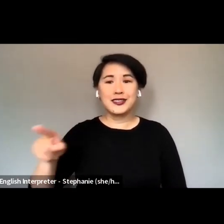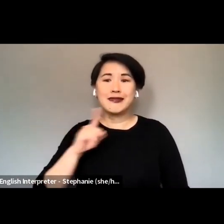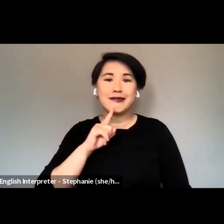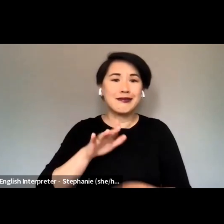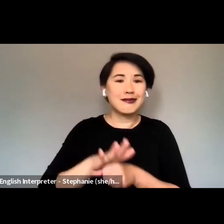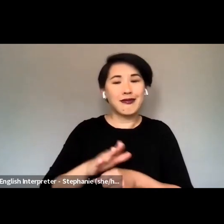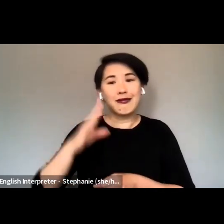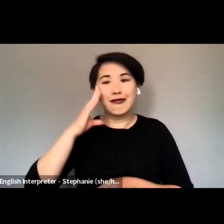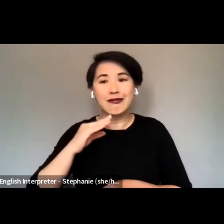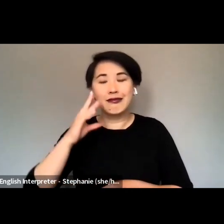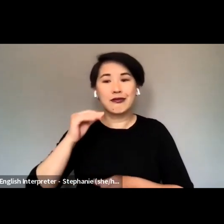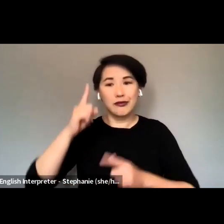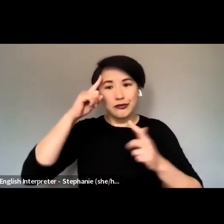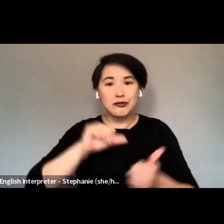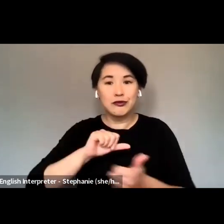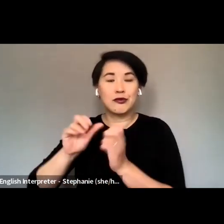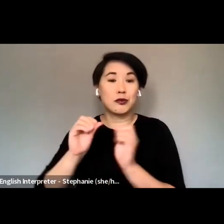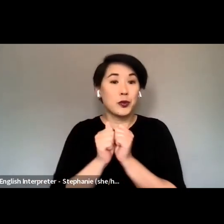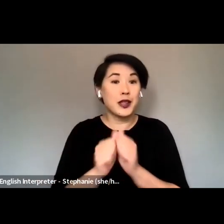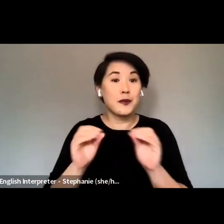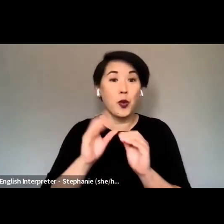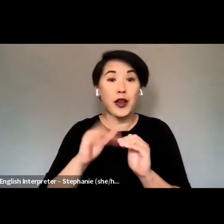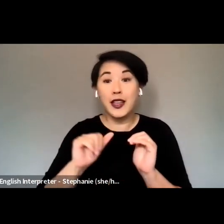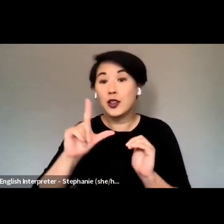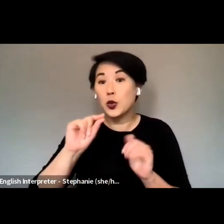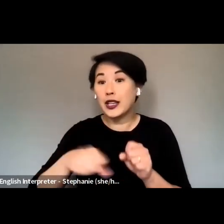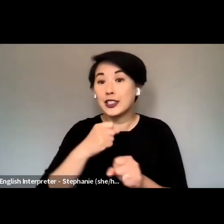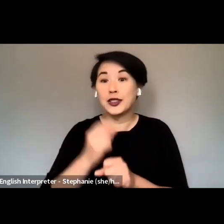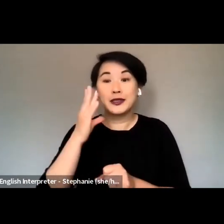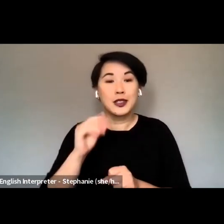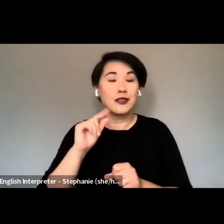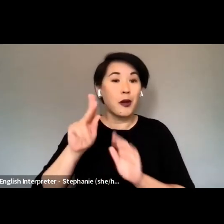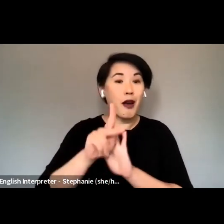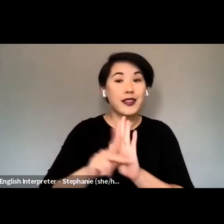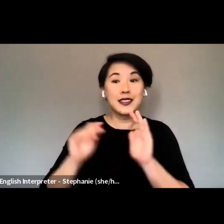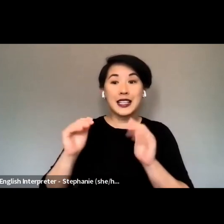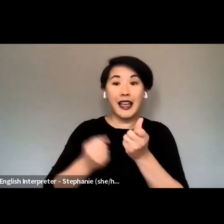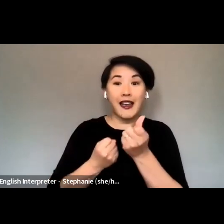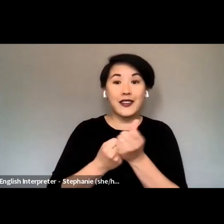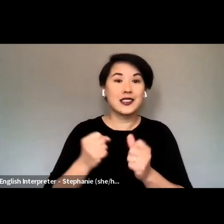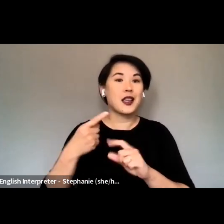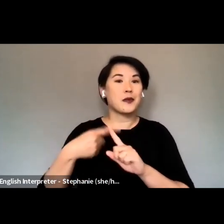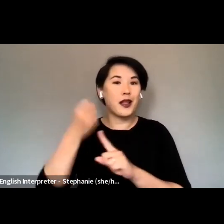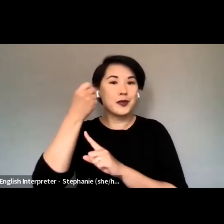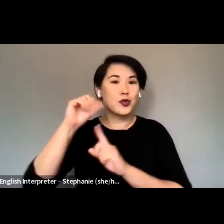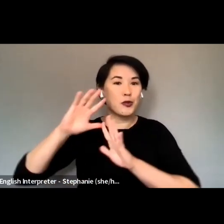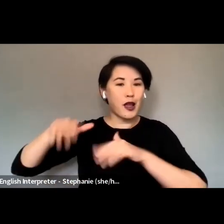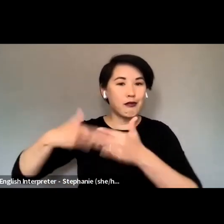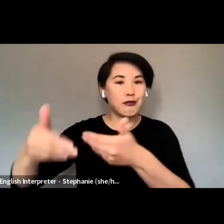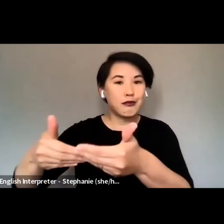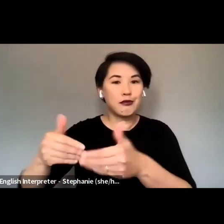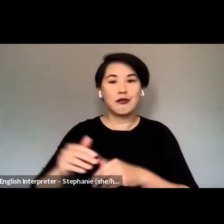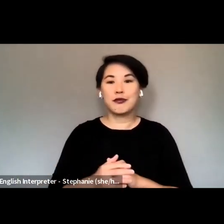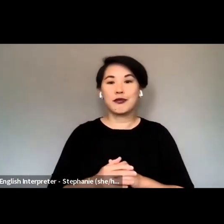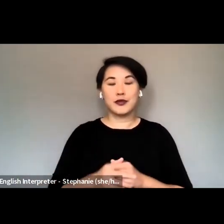than 20 years of experience in policy advocacy and movement building. Within her